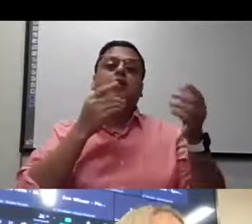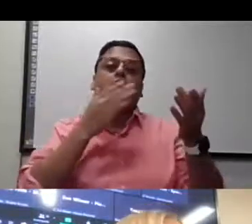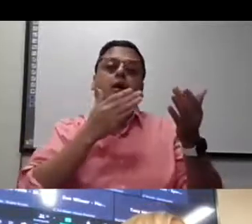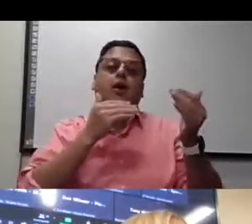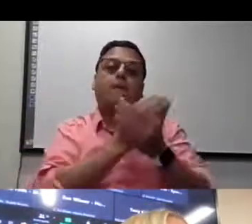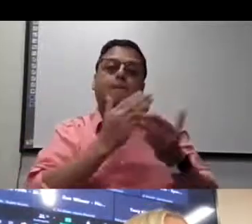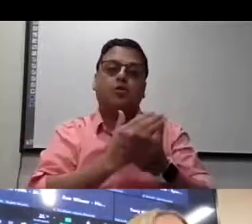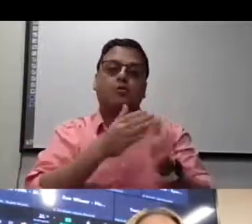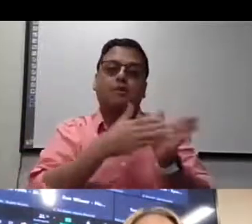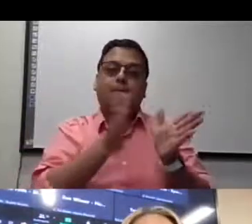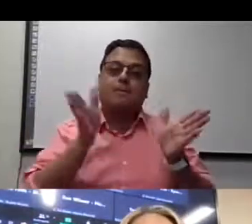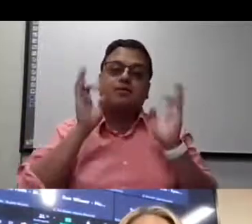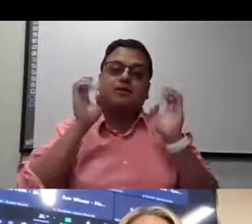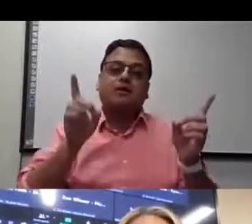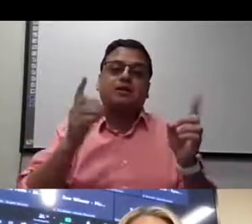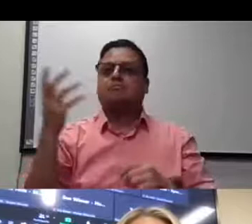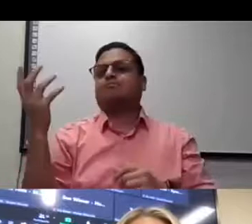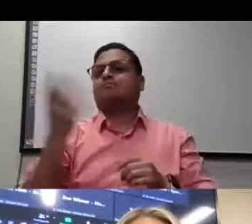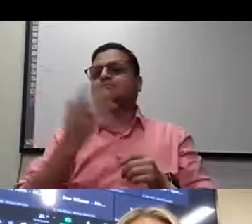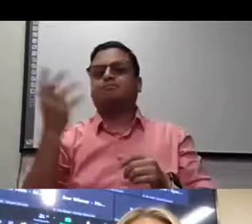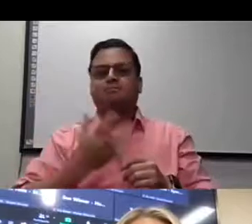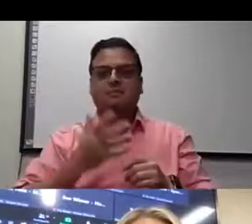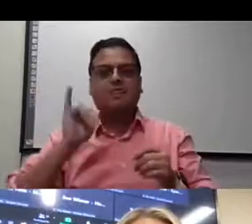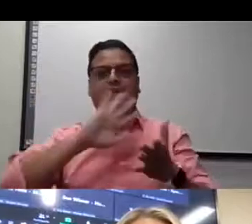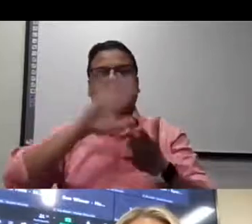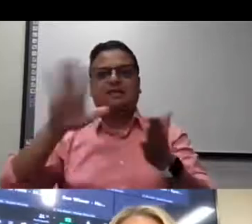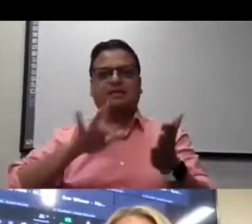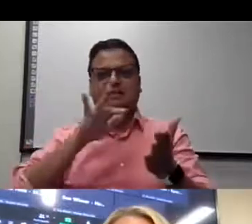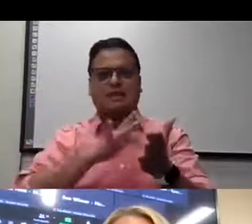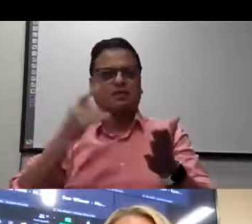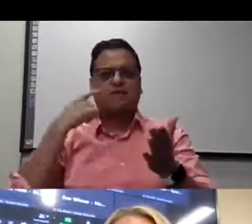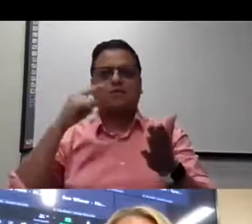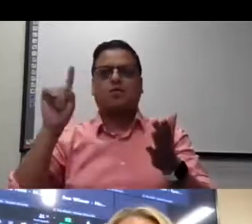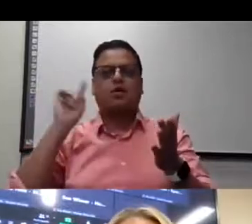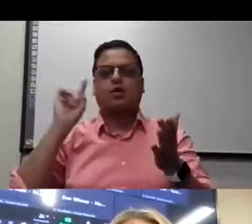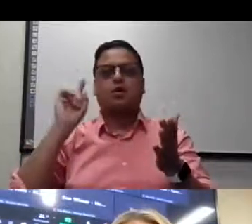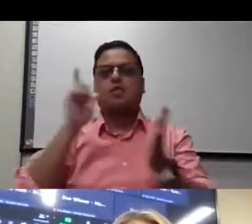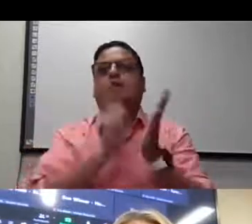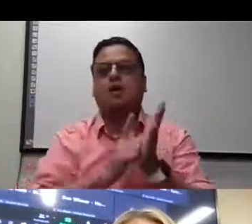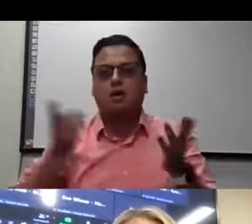education is very much the center of the law.